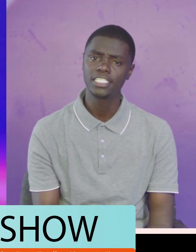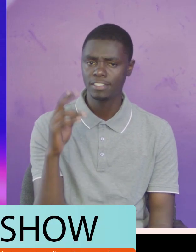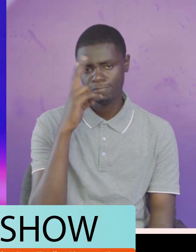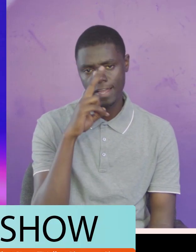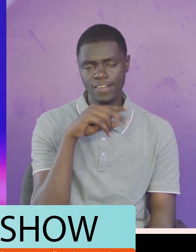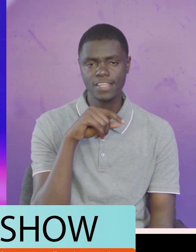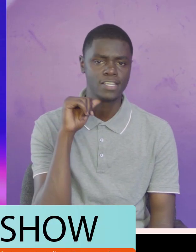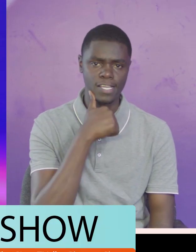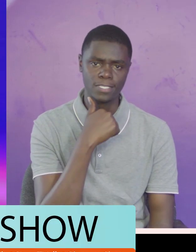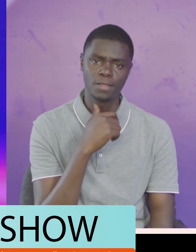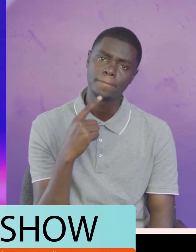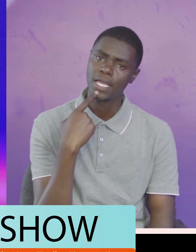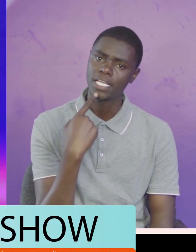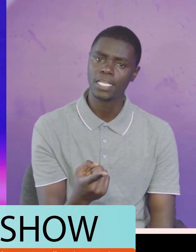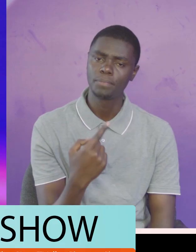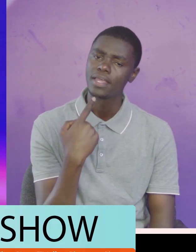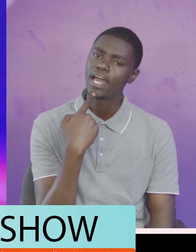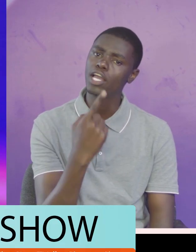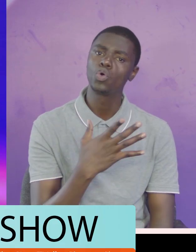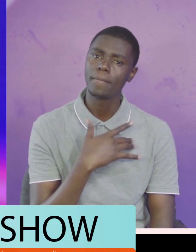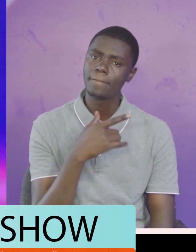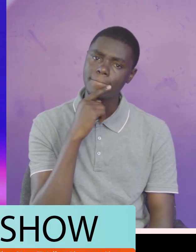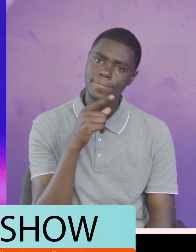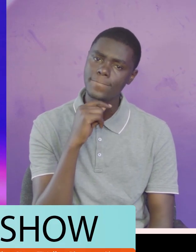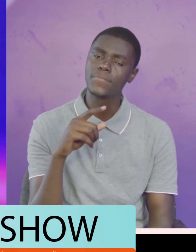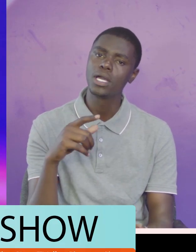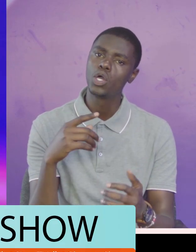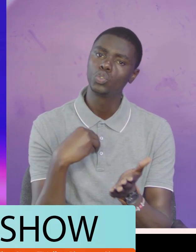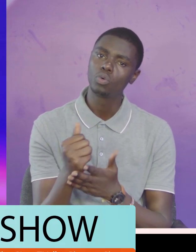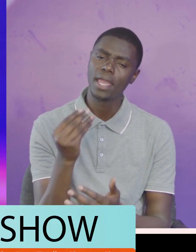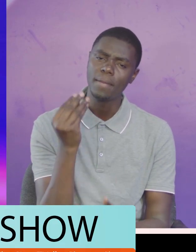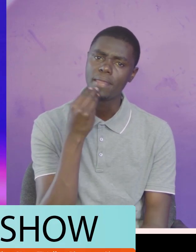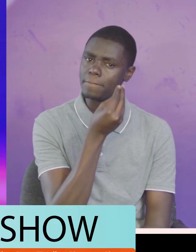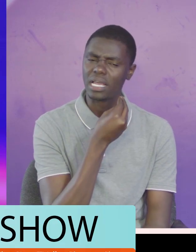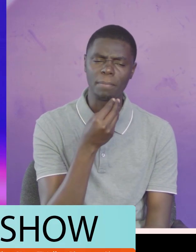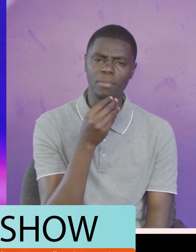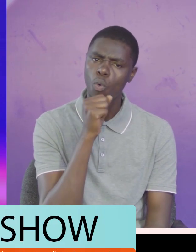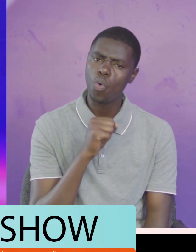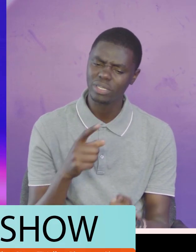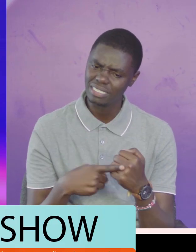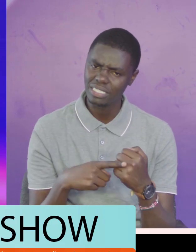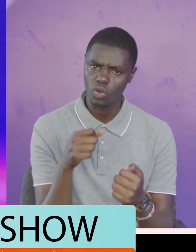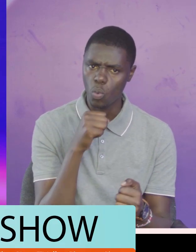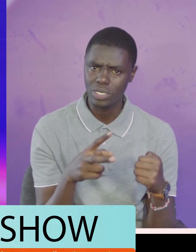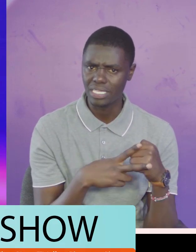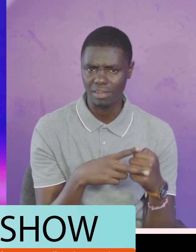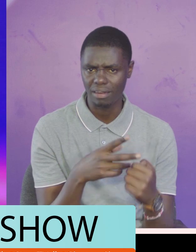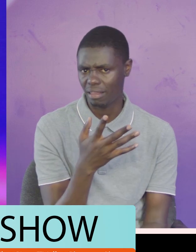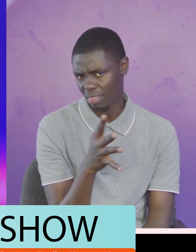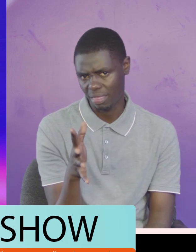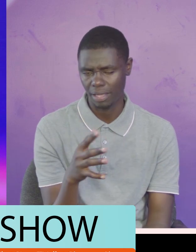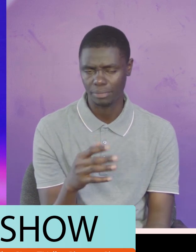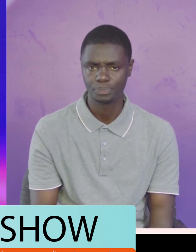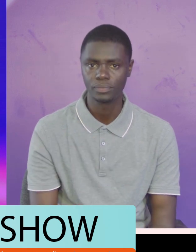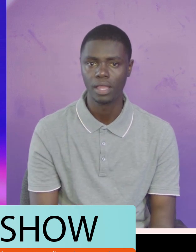And it's fun, it's nice. Like I said, I told my dad to buy me makeup when I was, I think, 5 or 6 years old. I don't